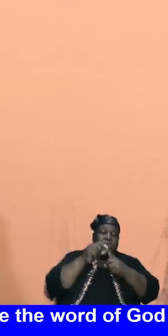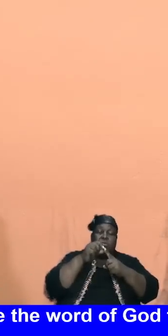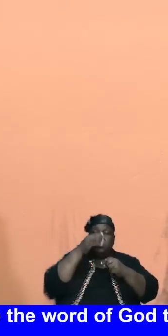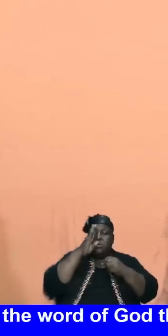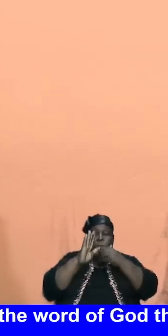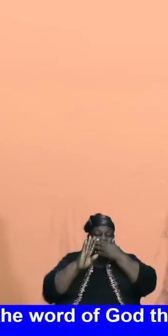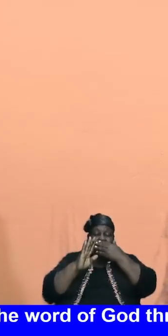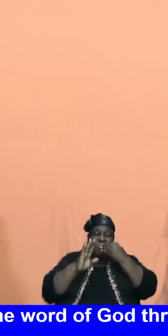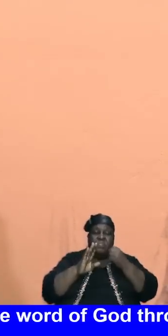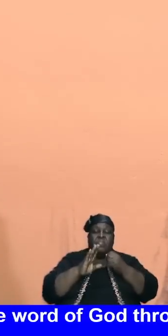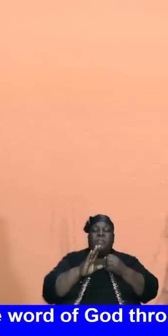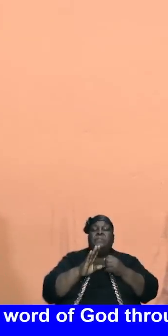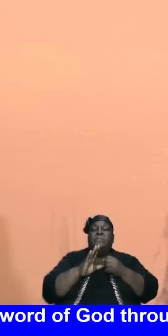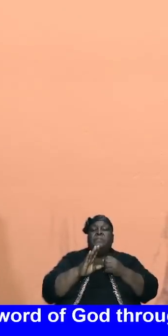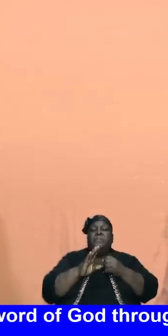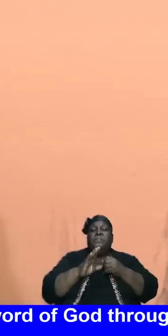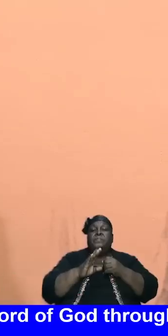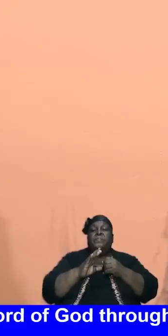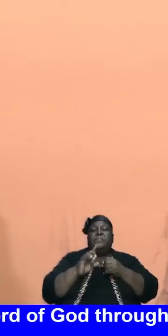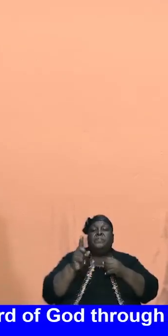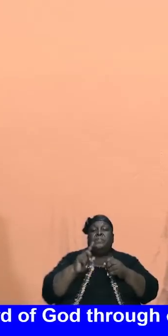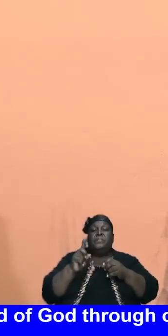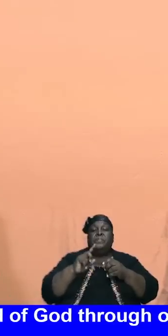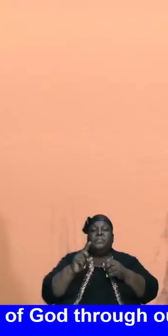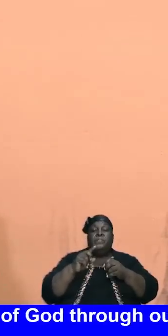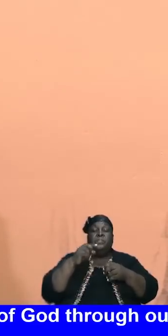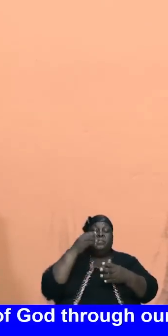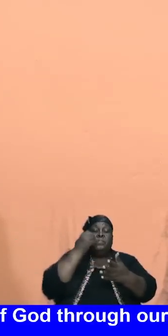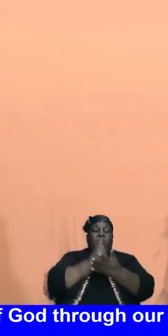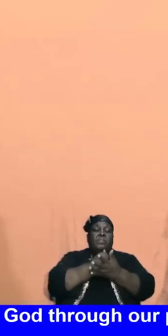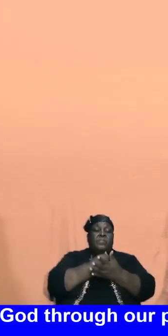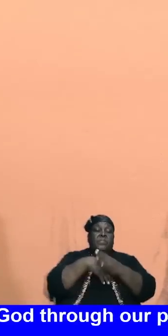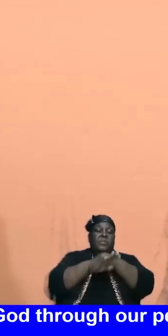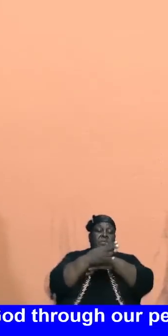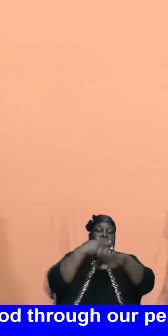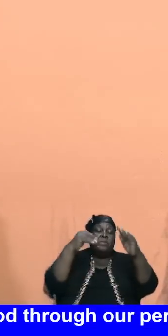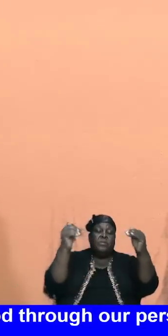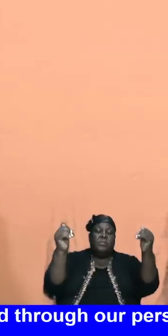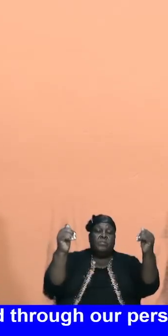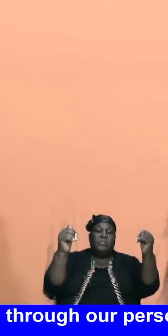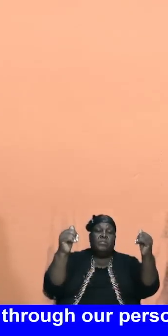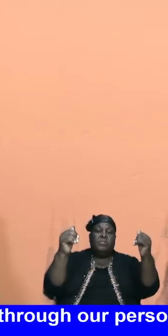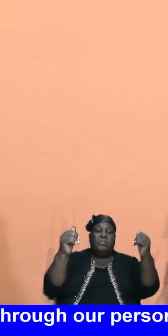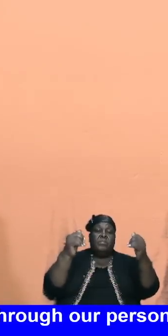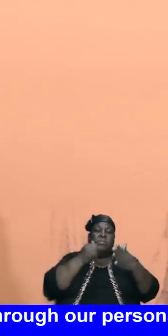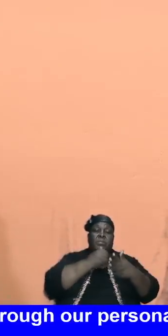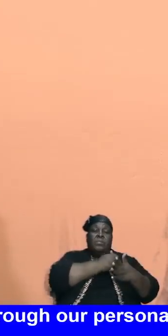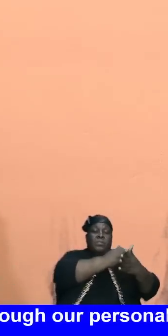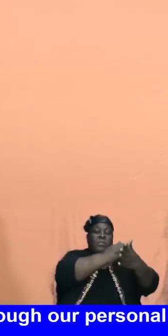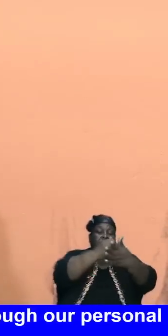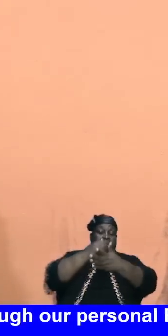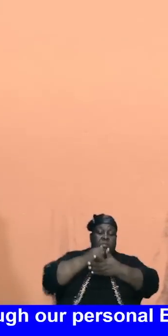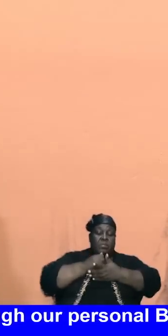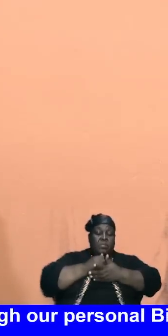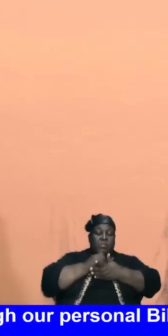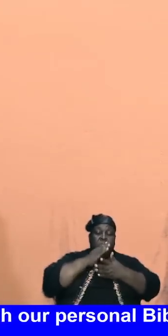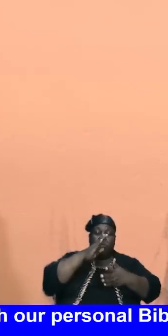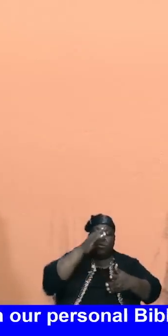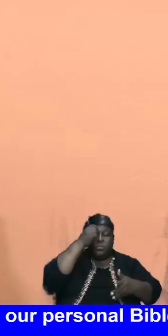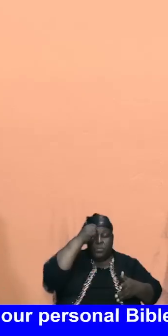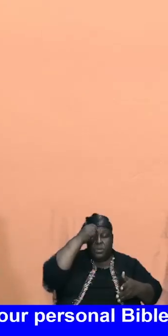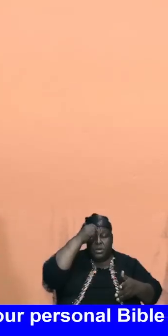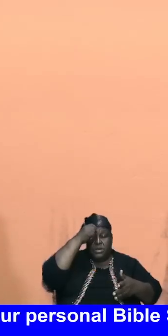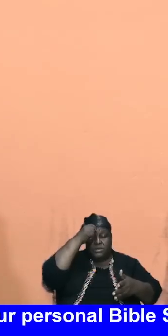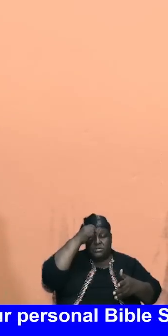God. Forever your word is settled in heaven. God, help us, God, to be wise. Help us,